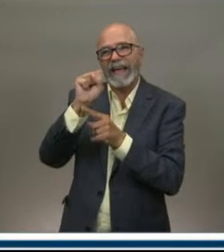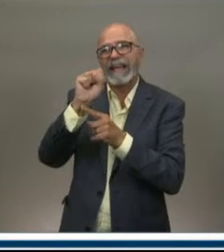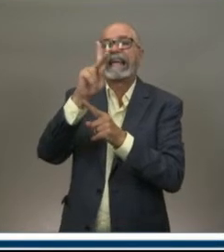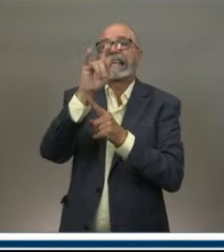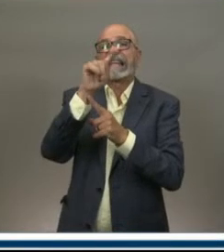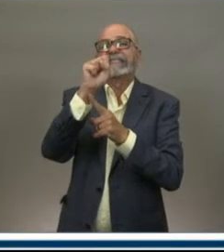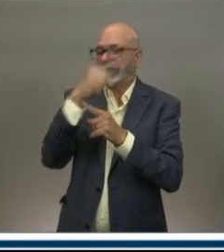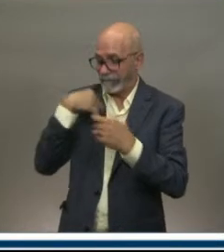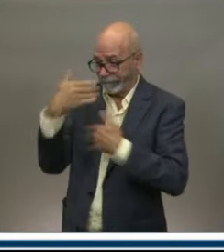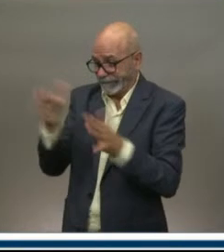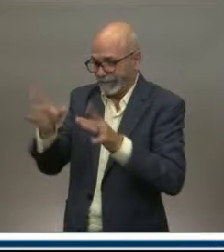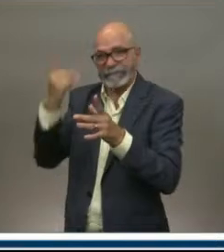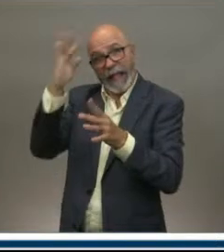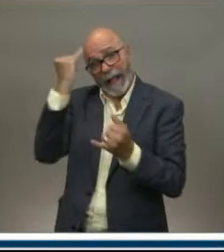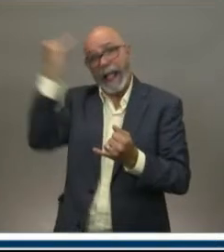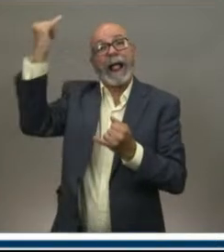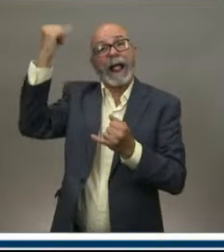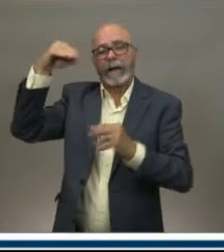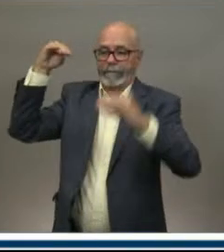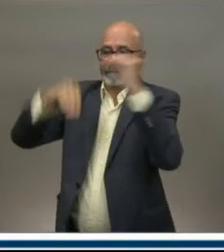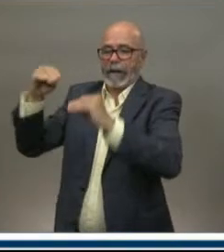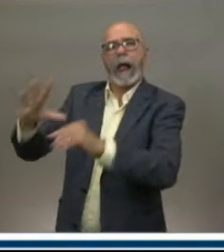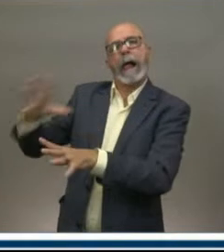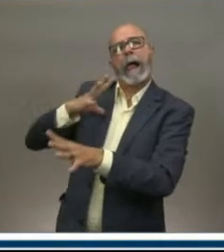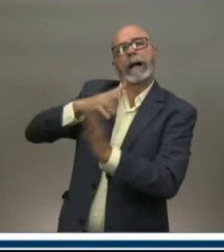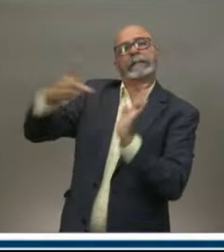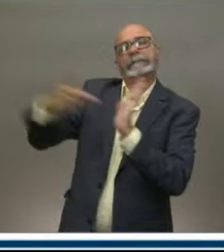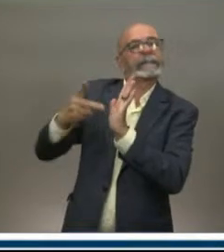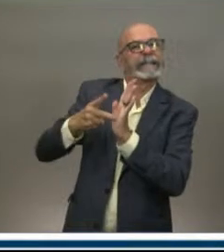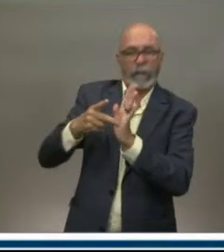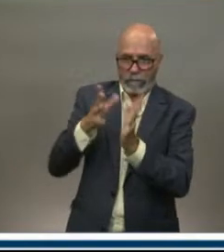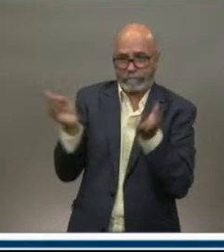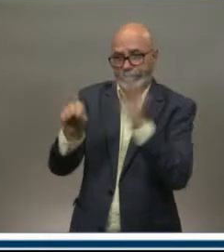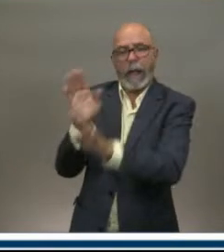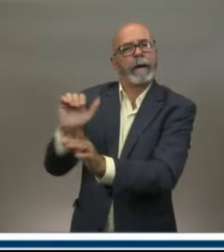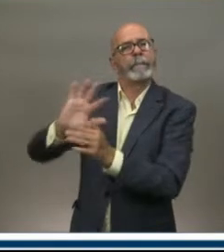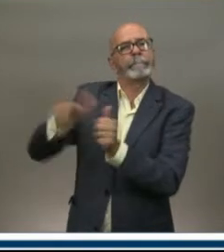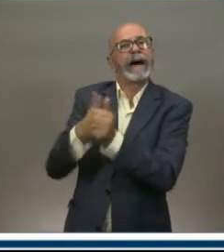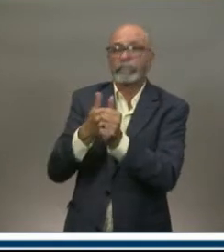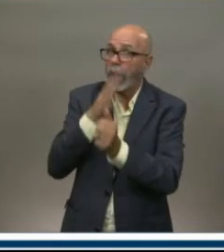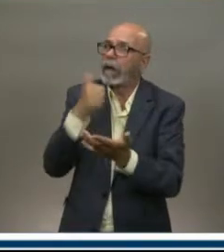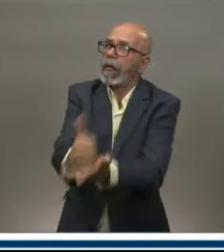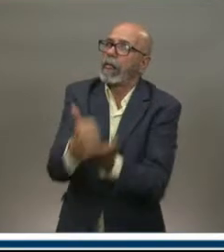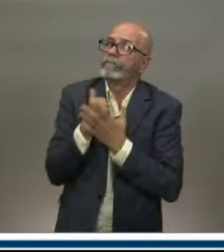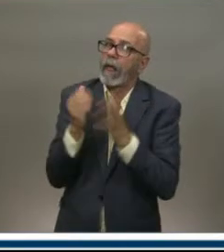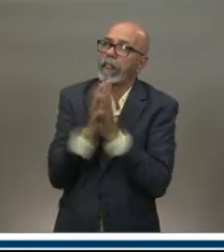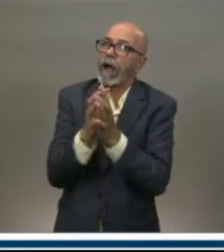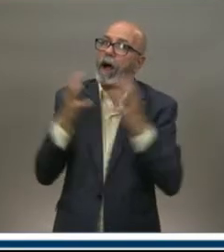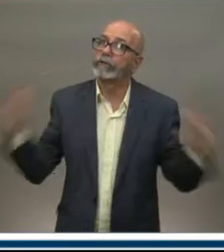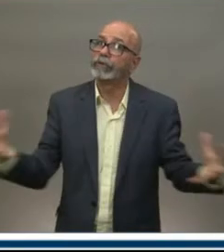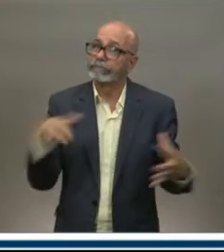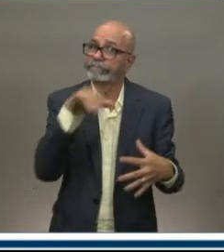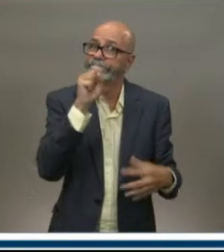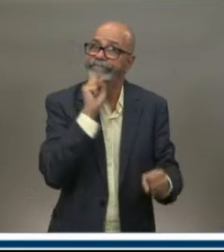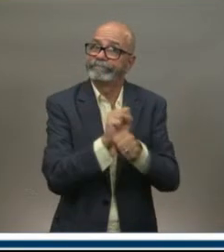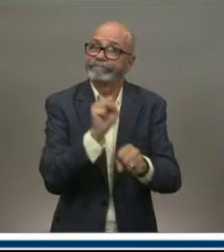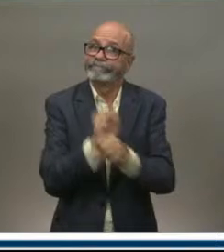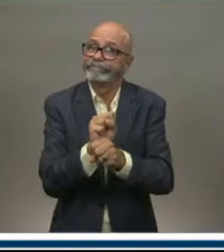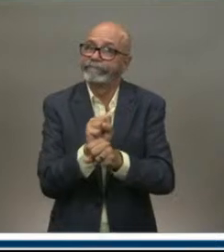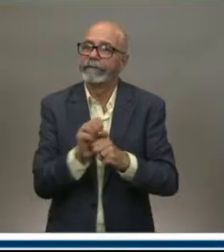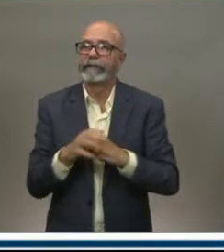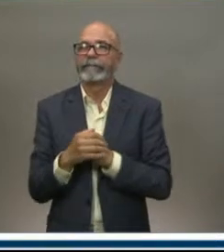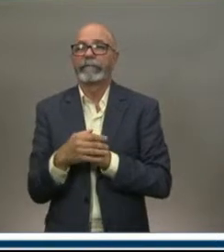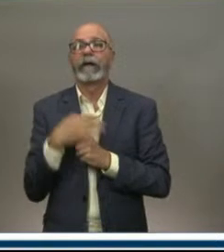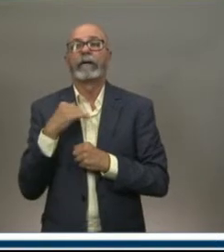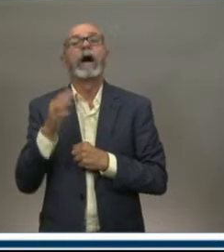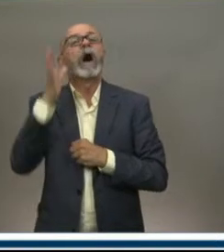reports noted that this was a very useful kit. This will help us work with facilities to